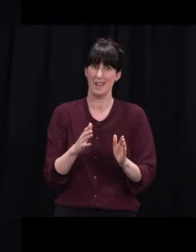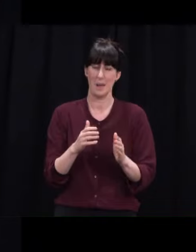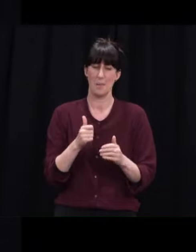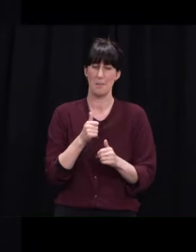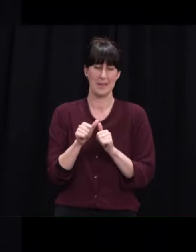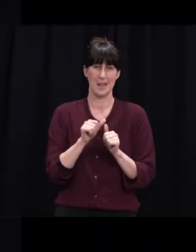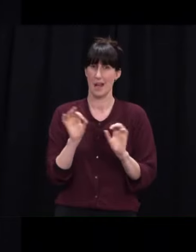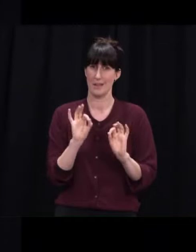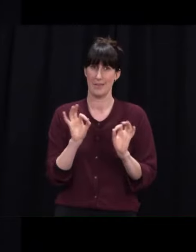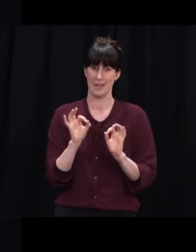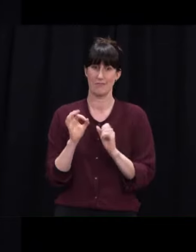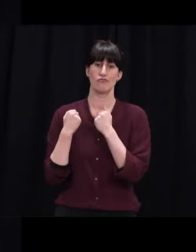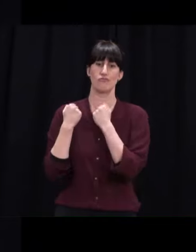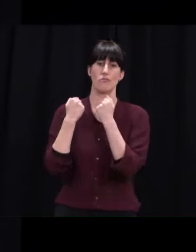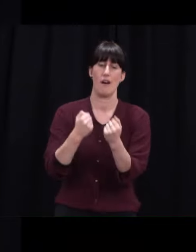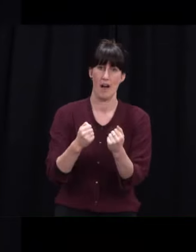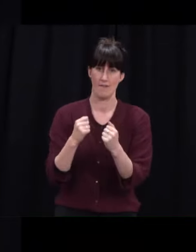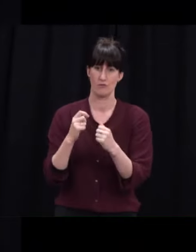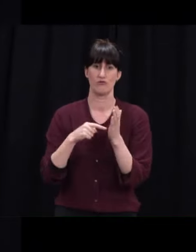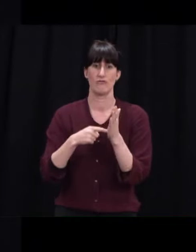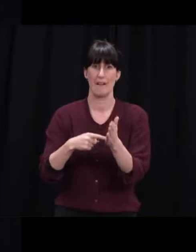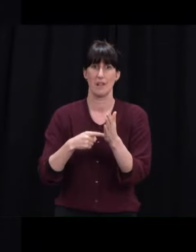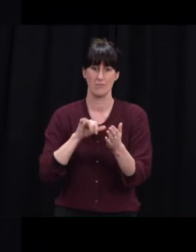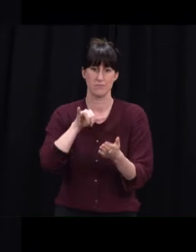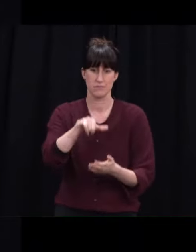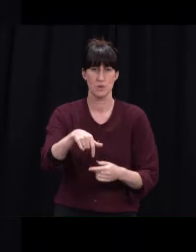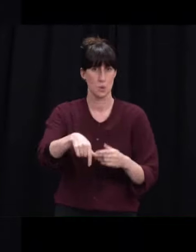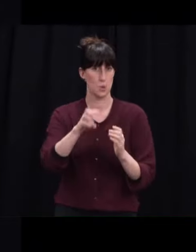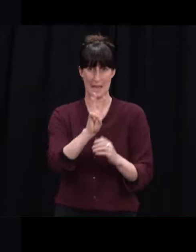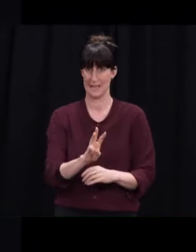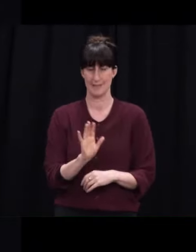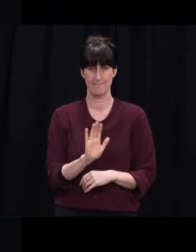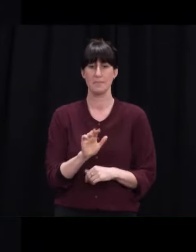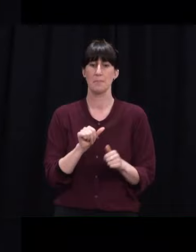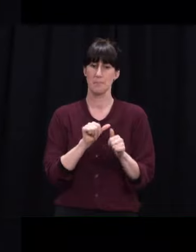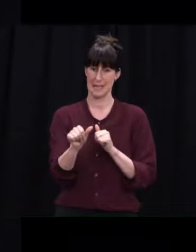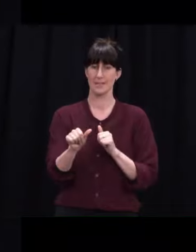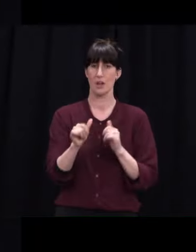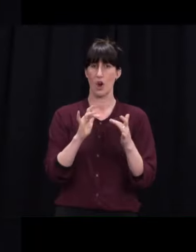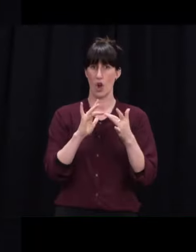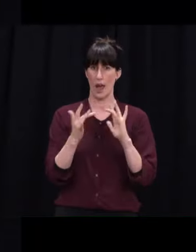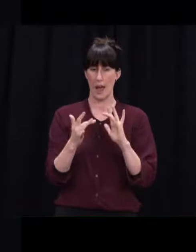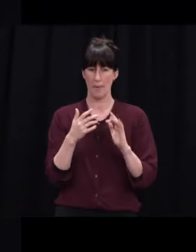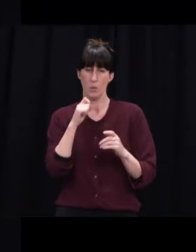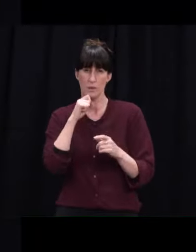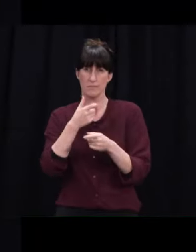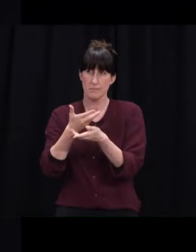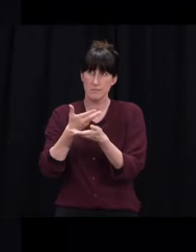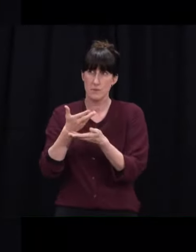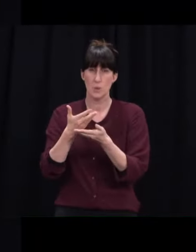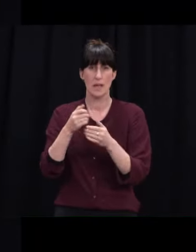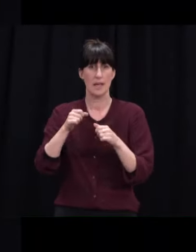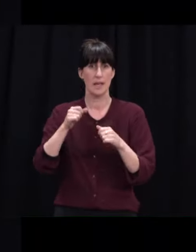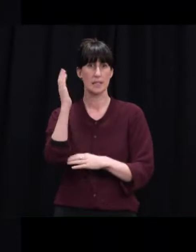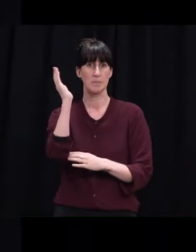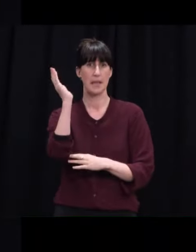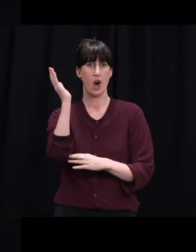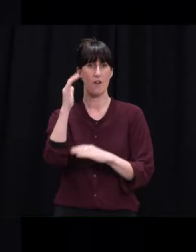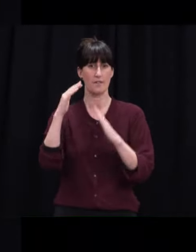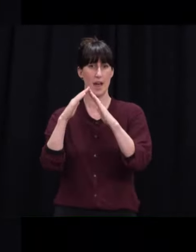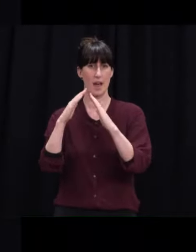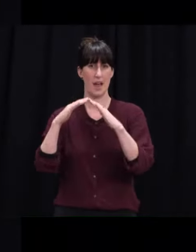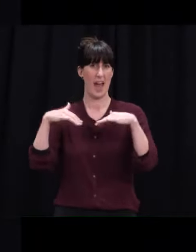Wellington at the current point in time. And we will work with the Speaker and the Business Committee to explore all of the ways that could be done. Other